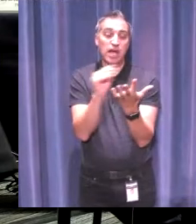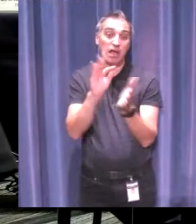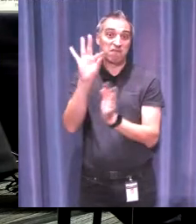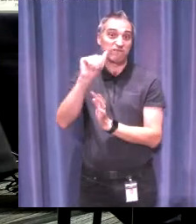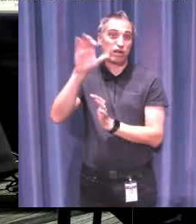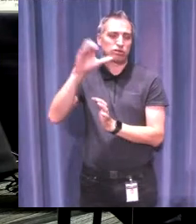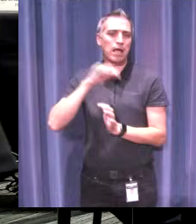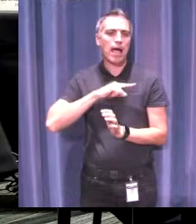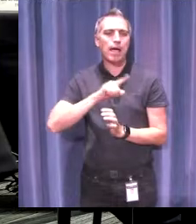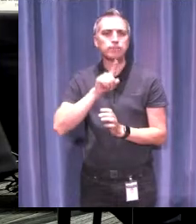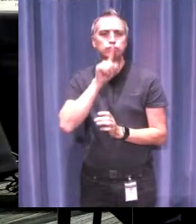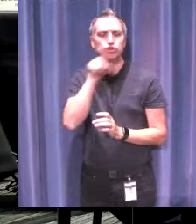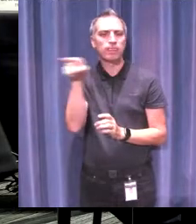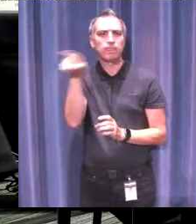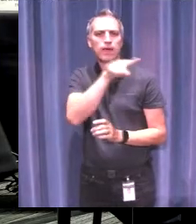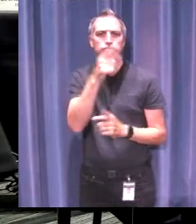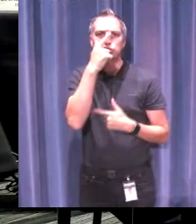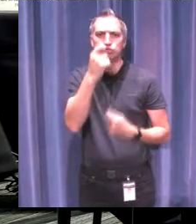be interested to know as well.